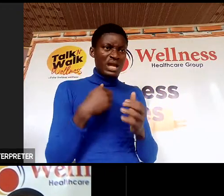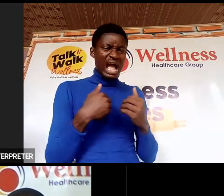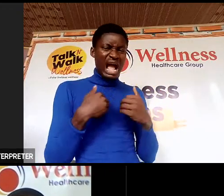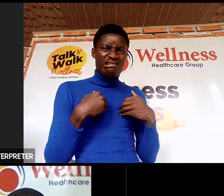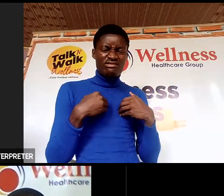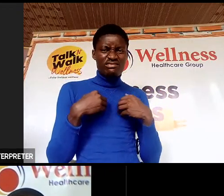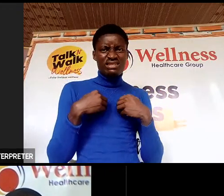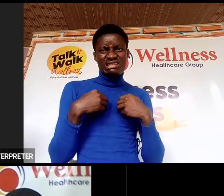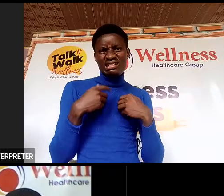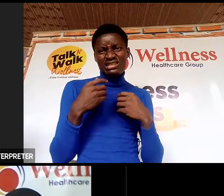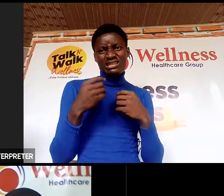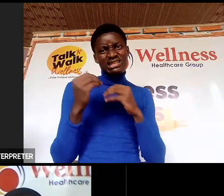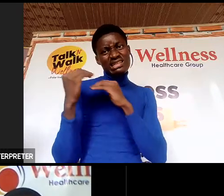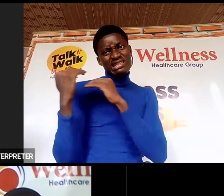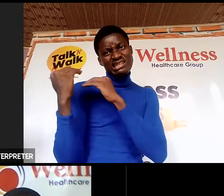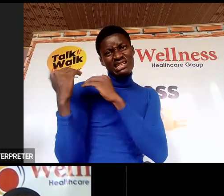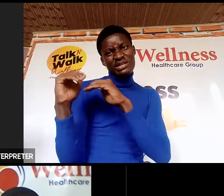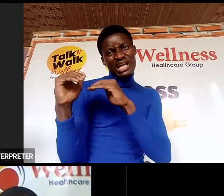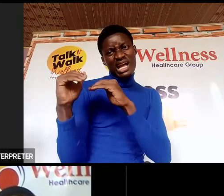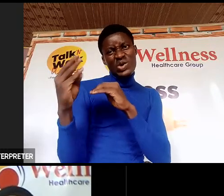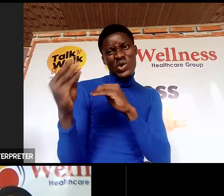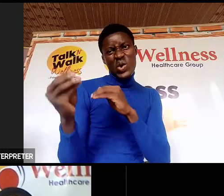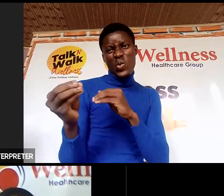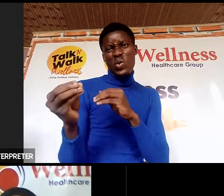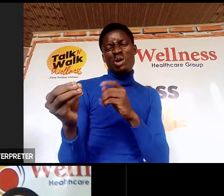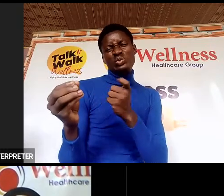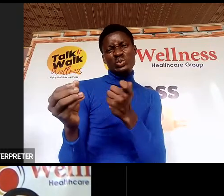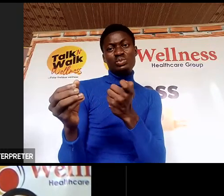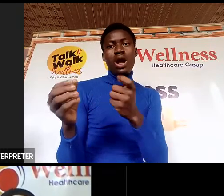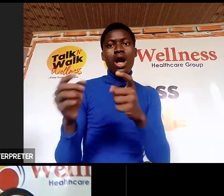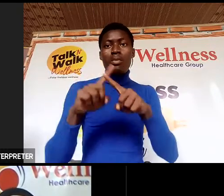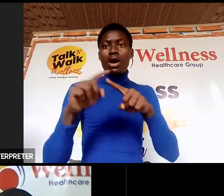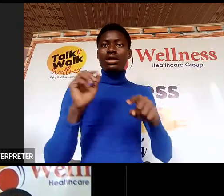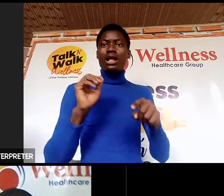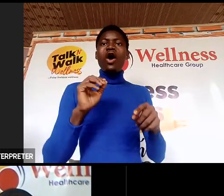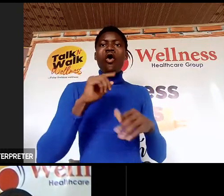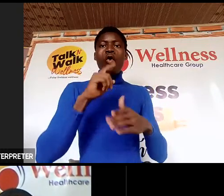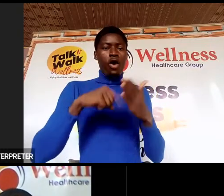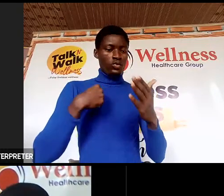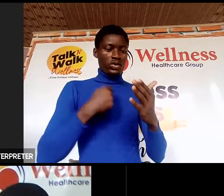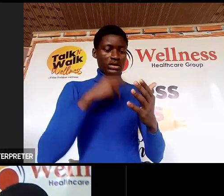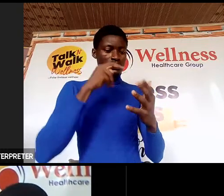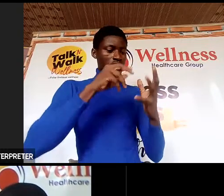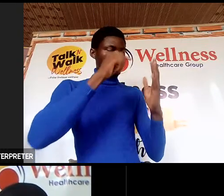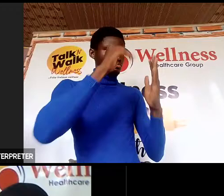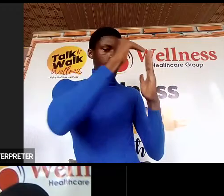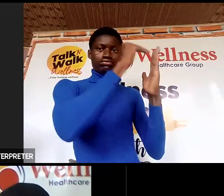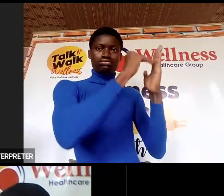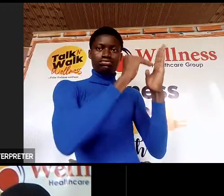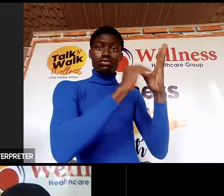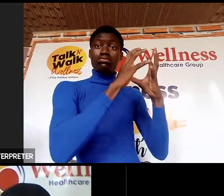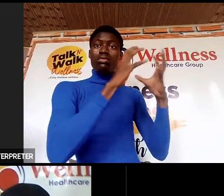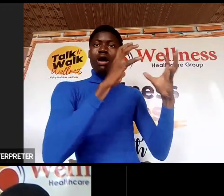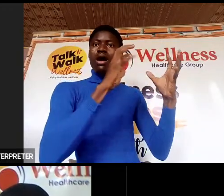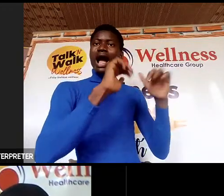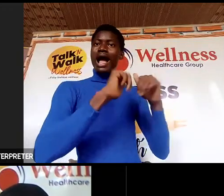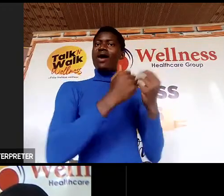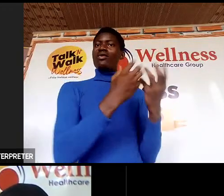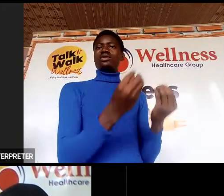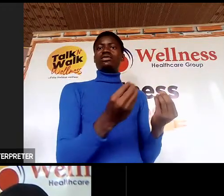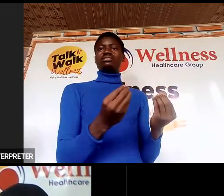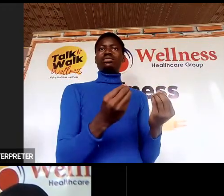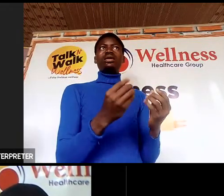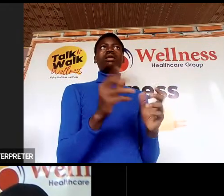these insatiable needs. So that is where the stress comes from. But at the end of the day, like as I said